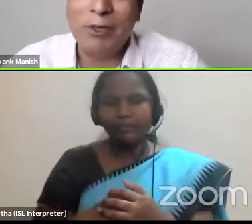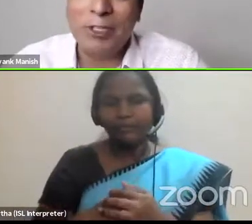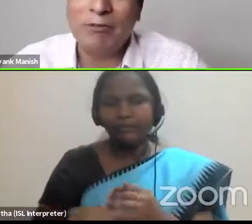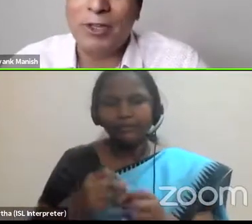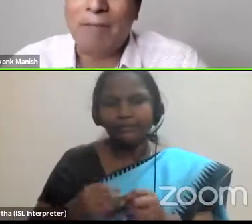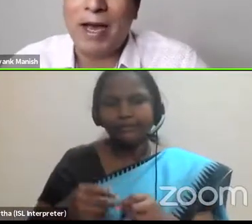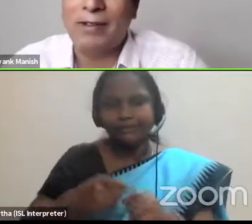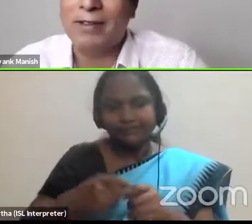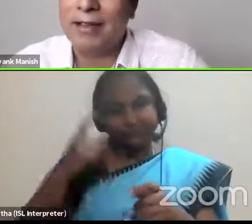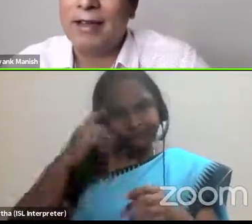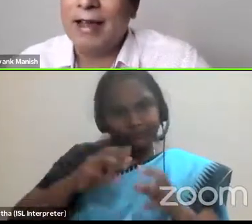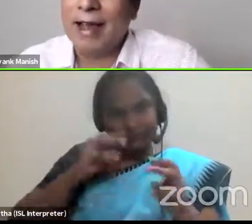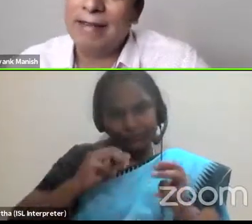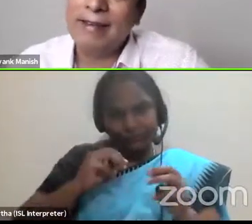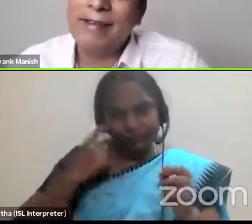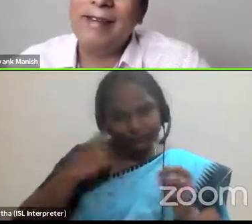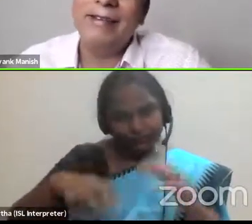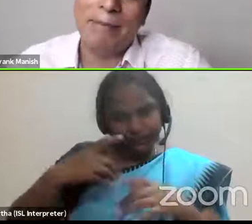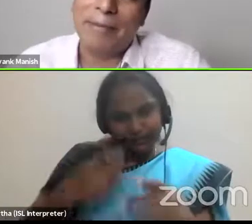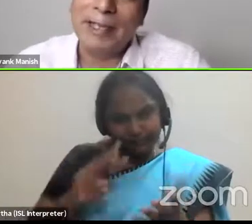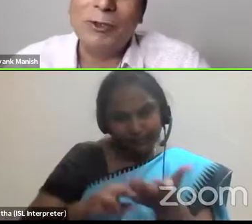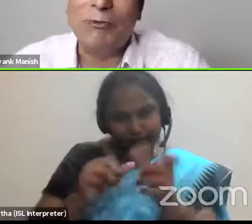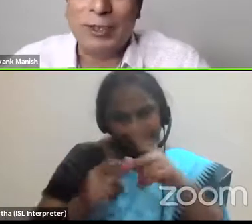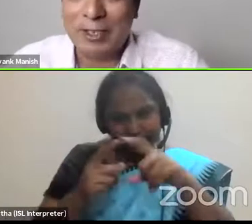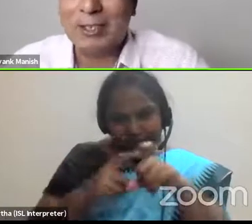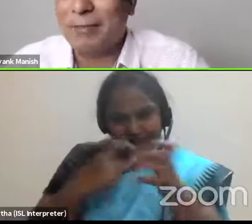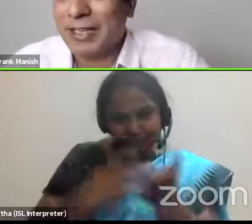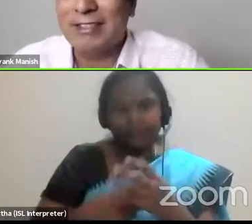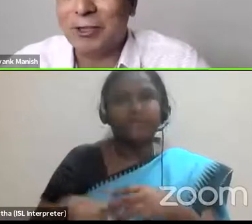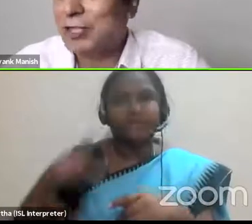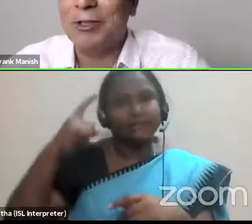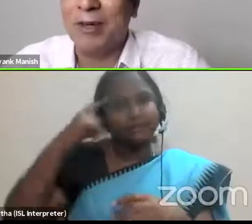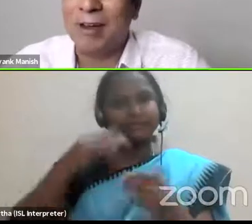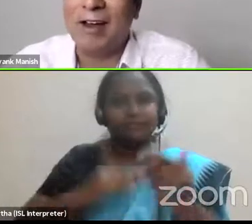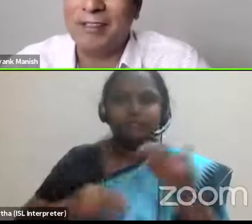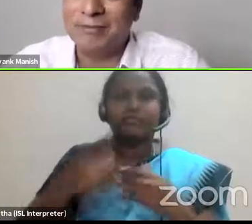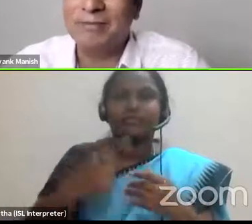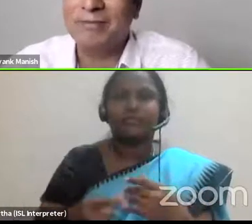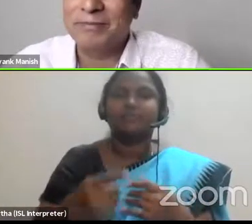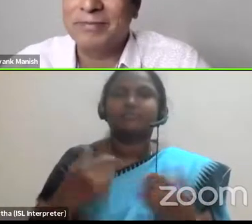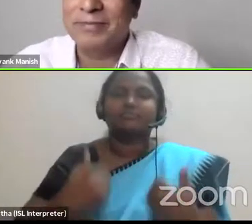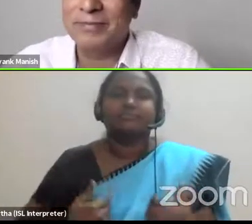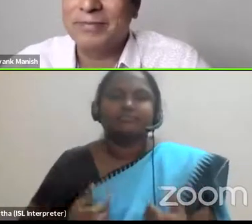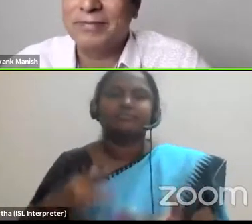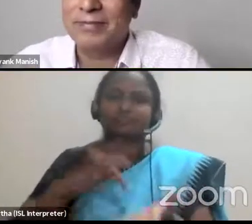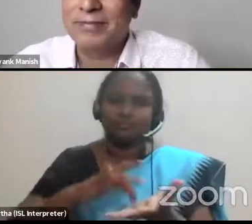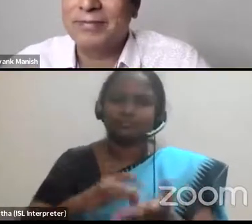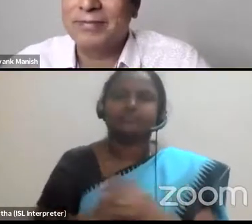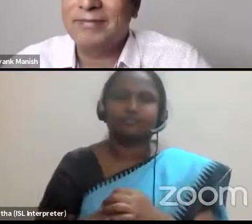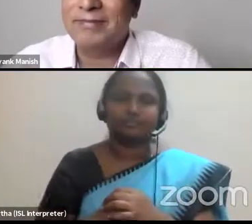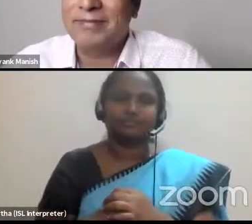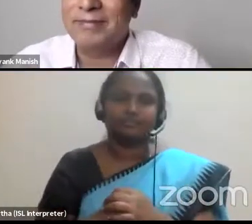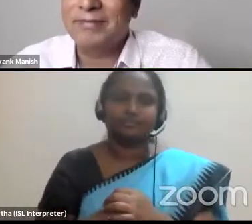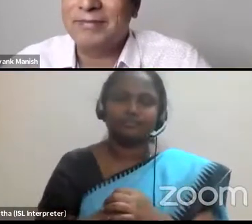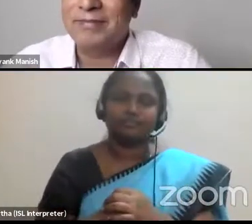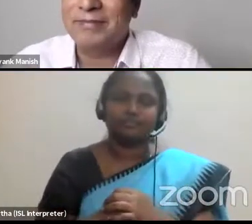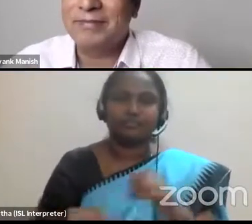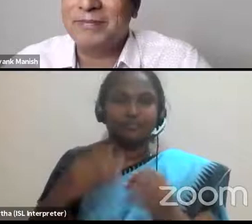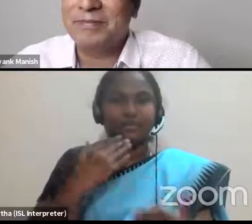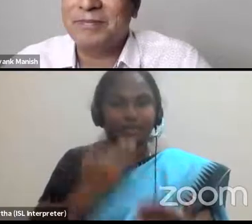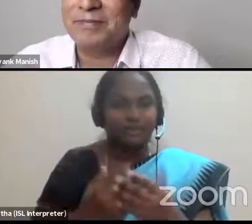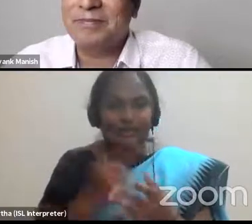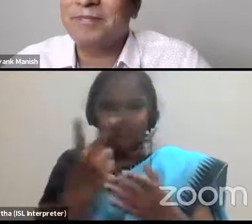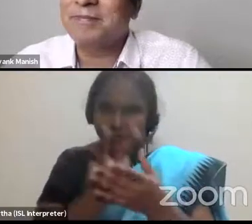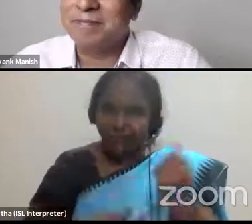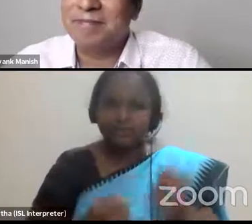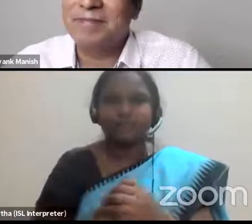or any museum for that matter, and then lead them into the physical space to see the real art. Great. And, I wanted to thank both